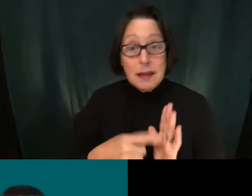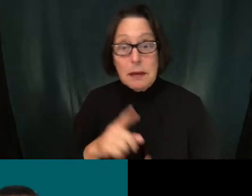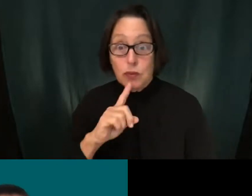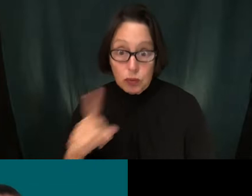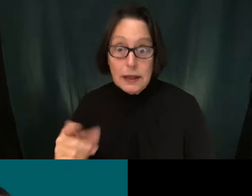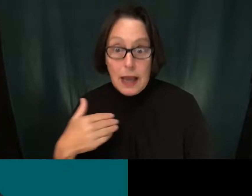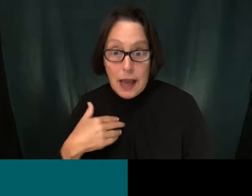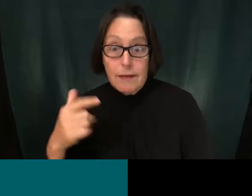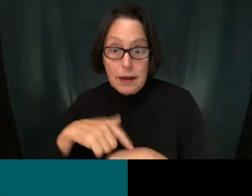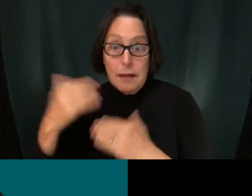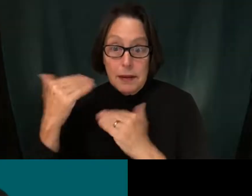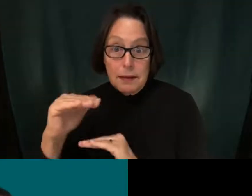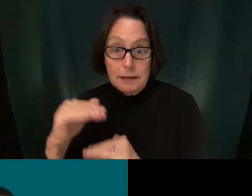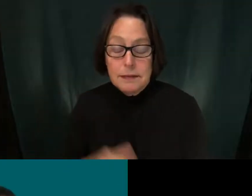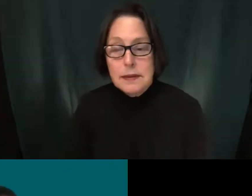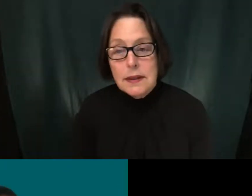we have